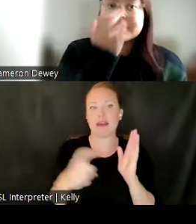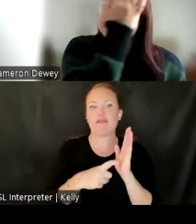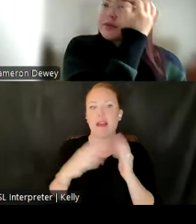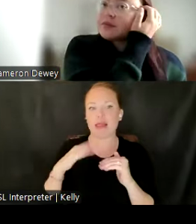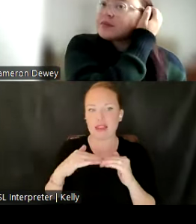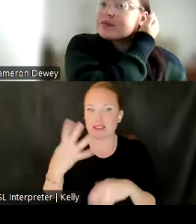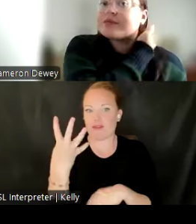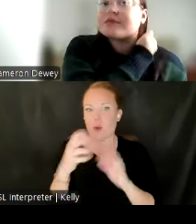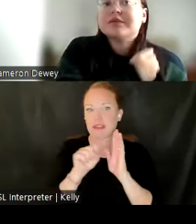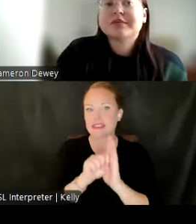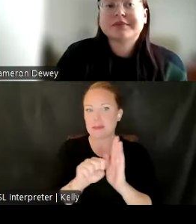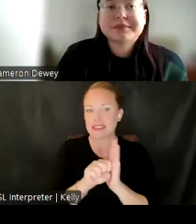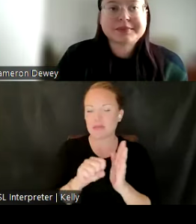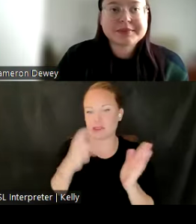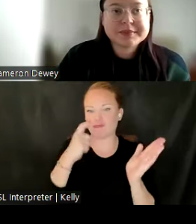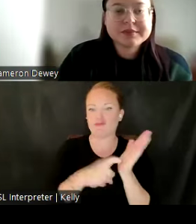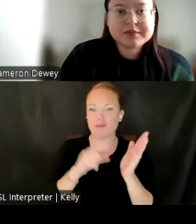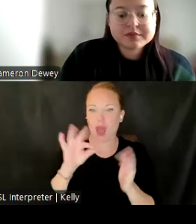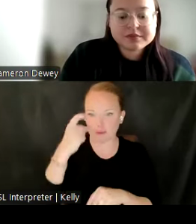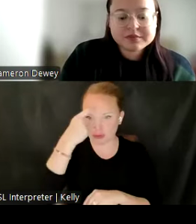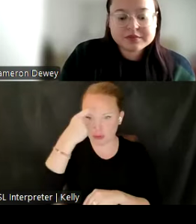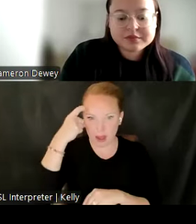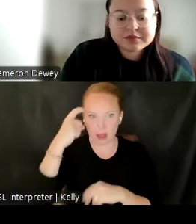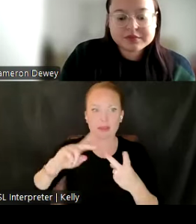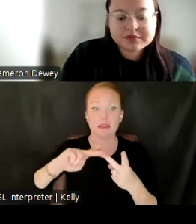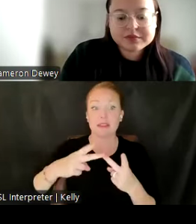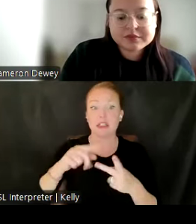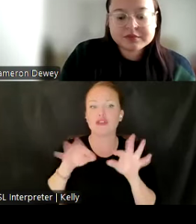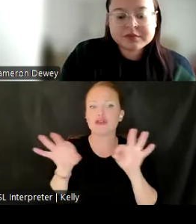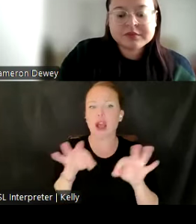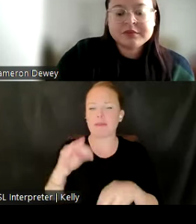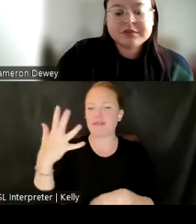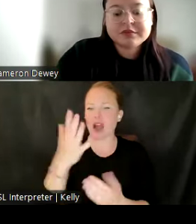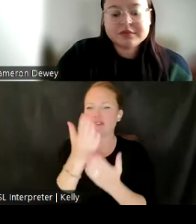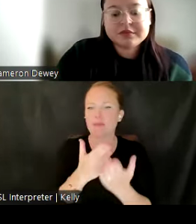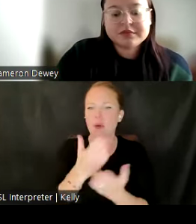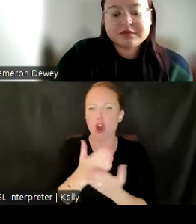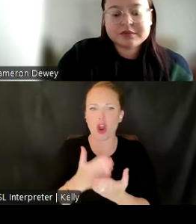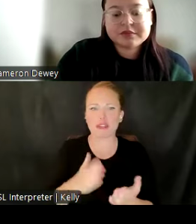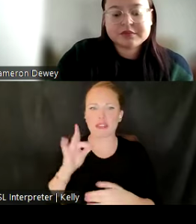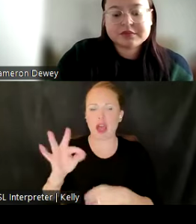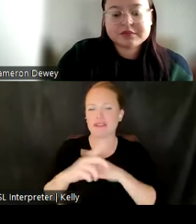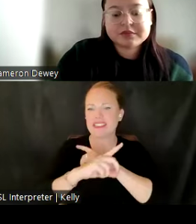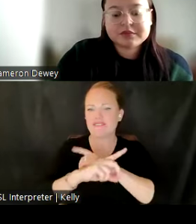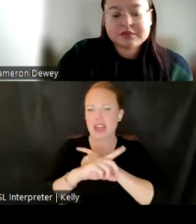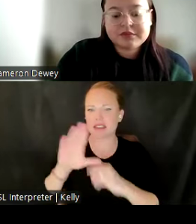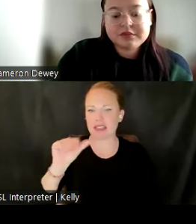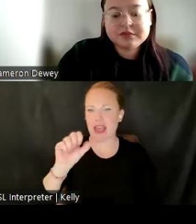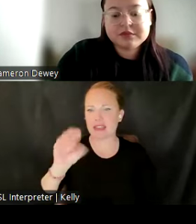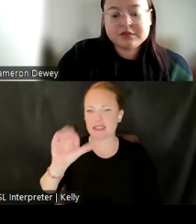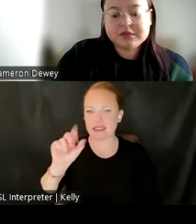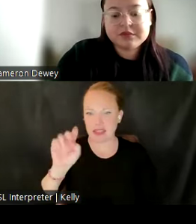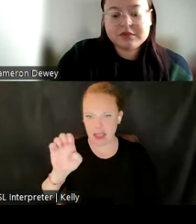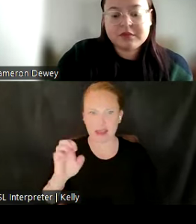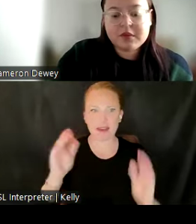least 4 symptoms of trauma, 2, describe the 5 components of the defense cascade, 3, compare